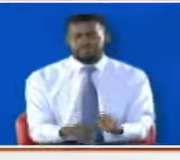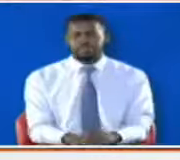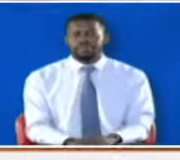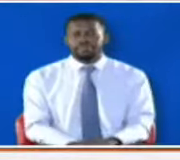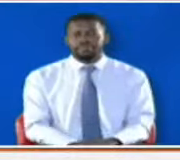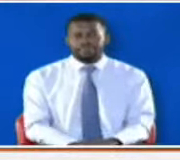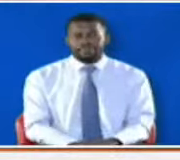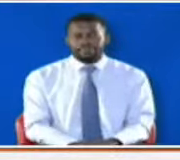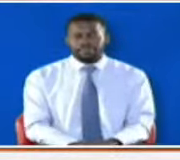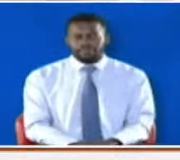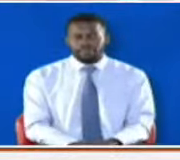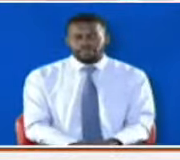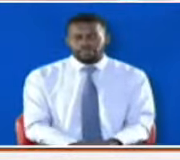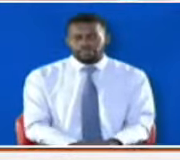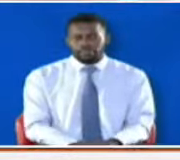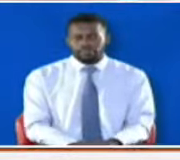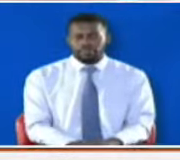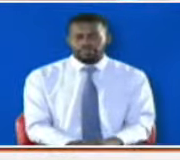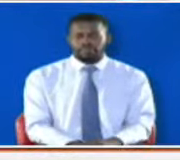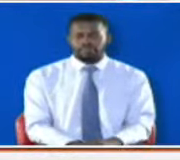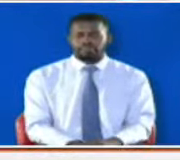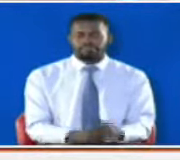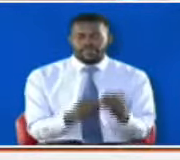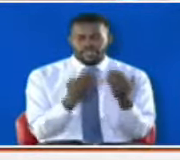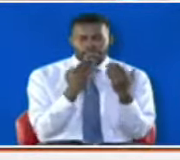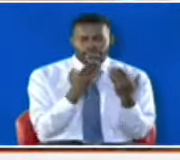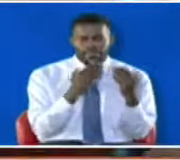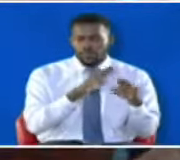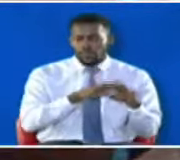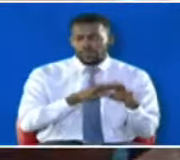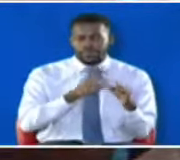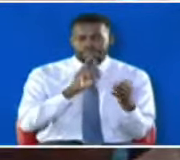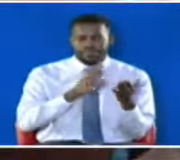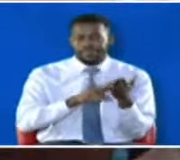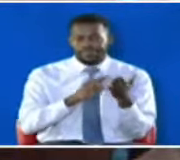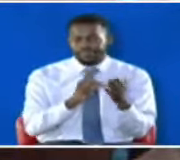Nairobi. Thank you, Kariuki, for that report. Meanwhile, President Ruto has announced